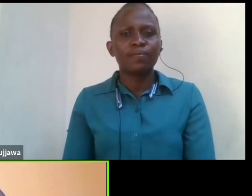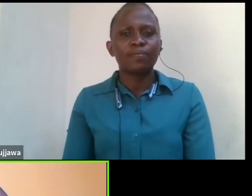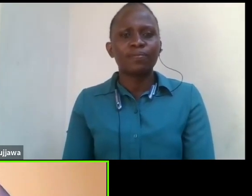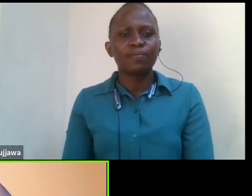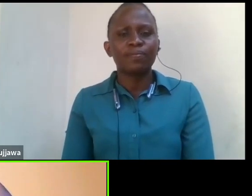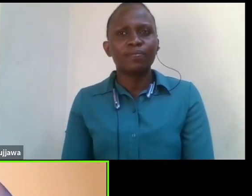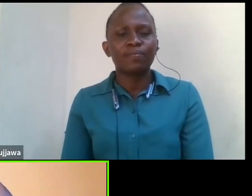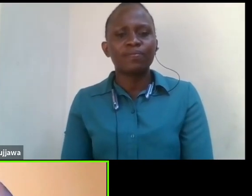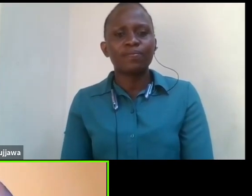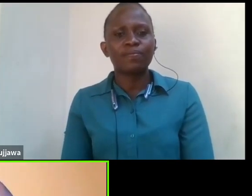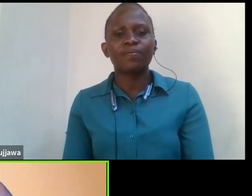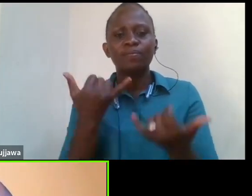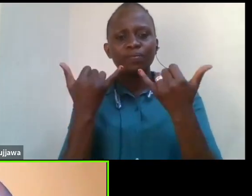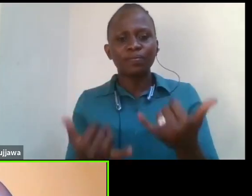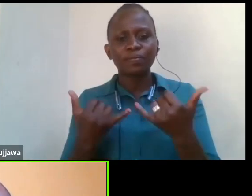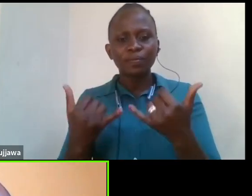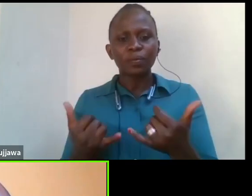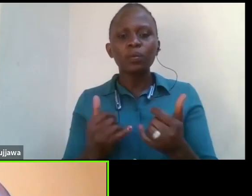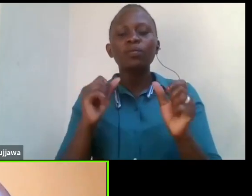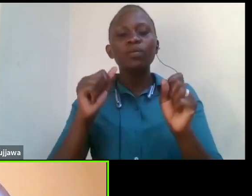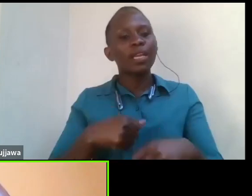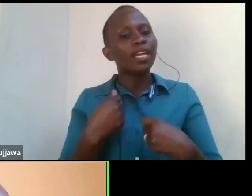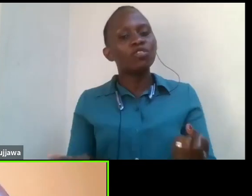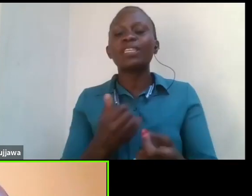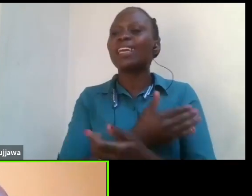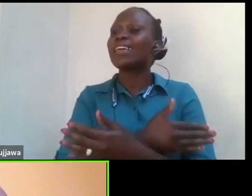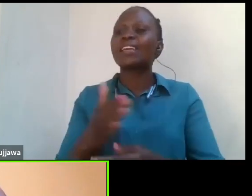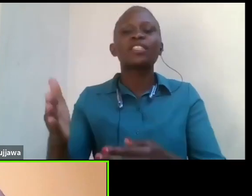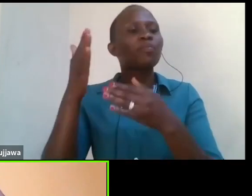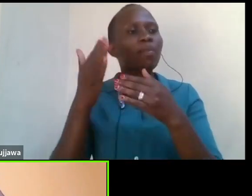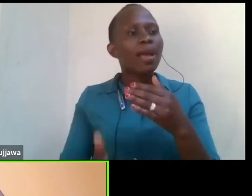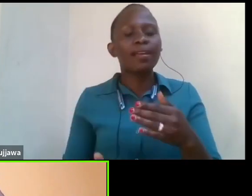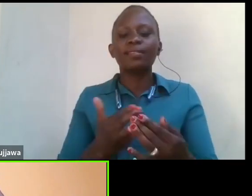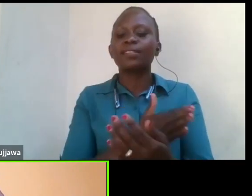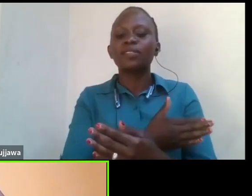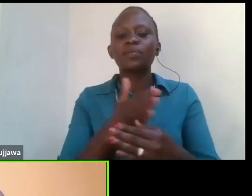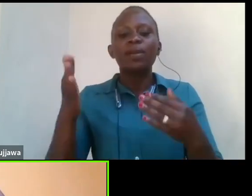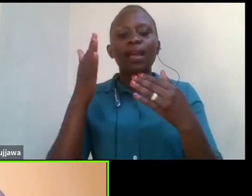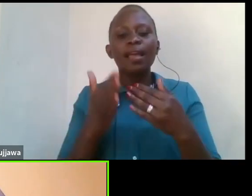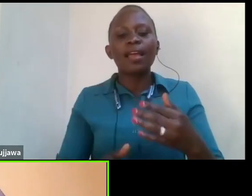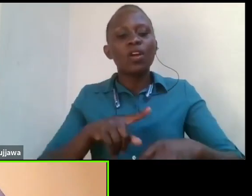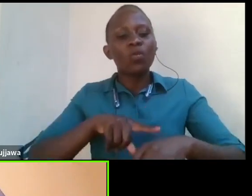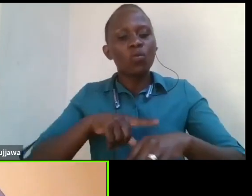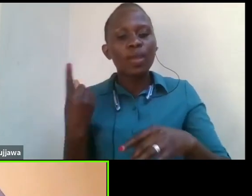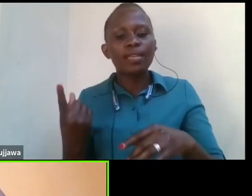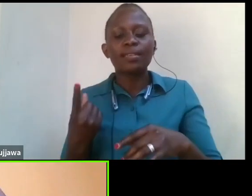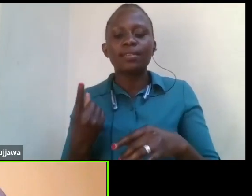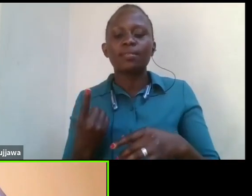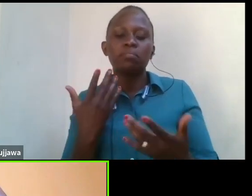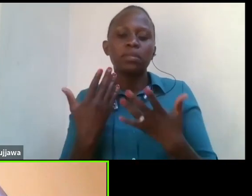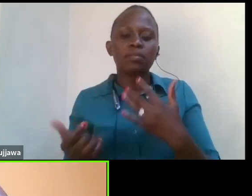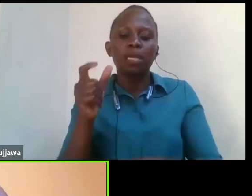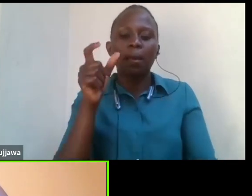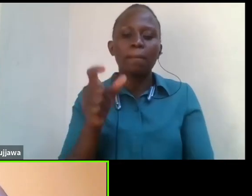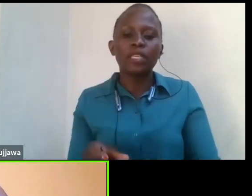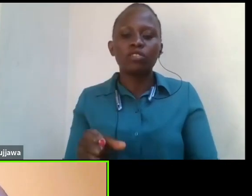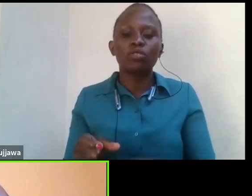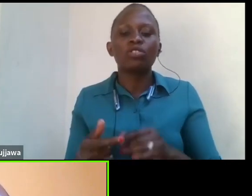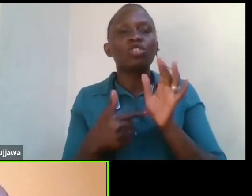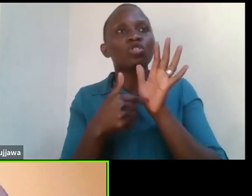apparently, it cannot expire. It will only expire when it comes into someone discloses